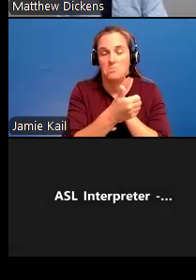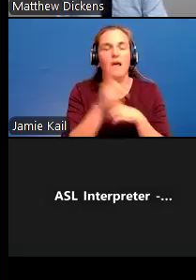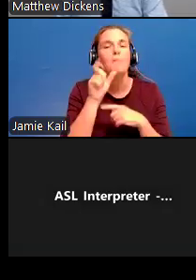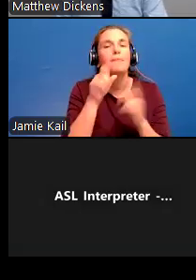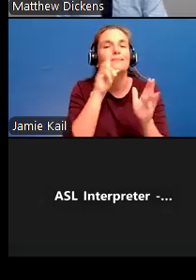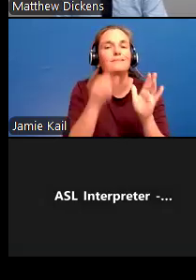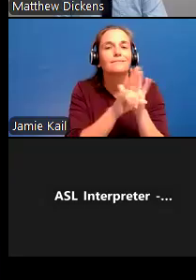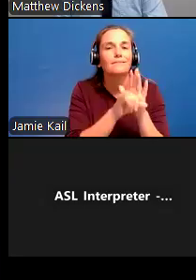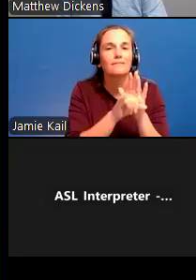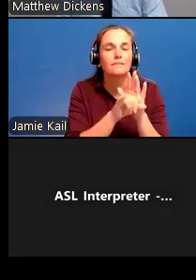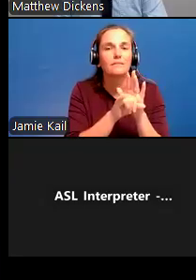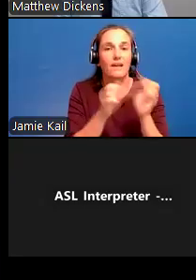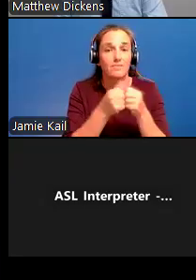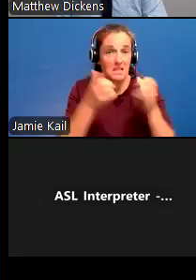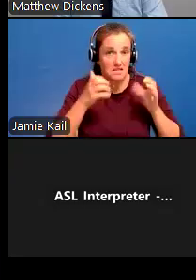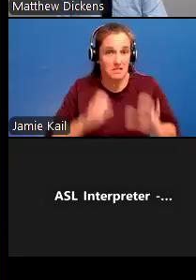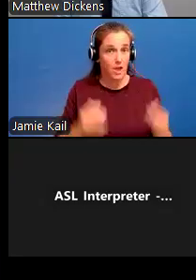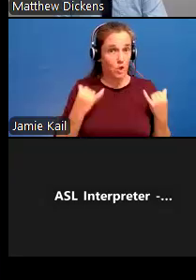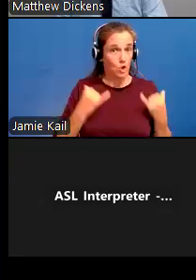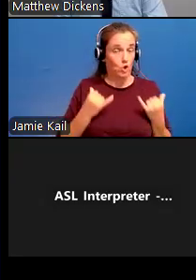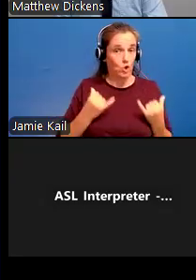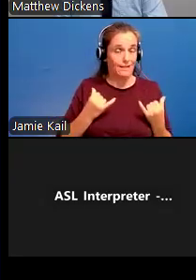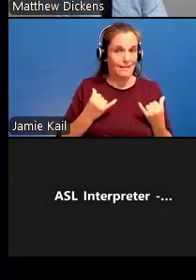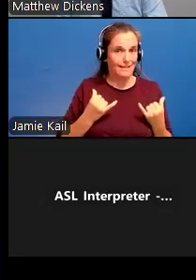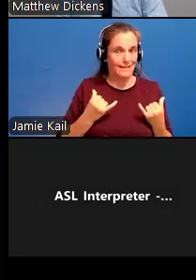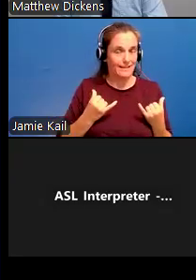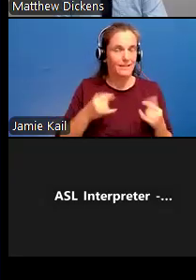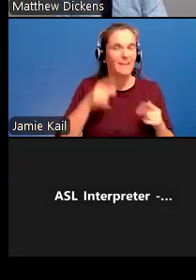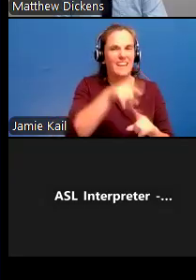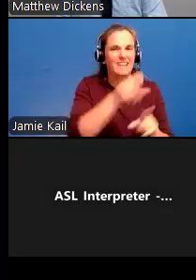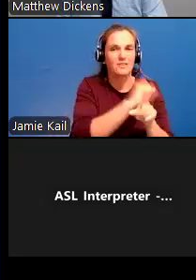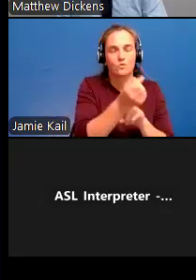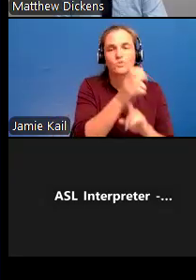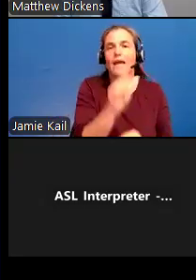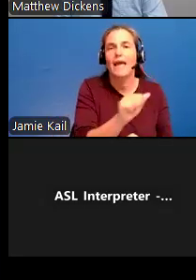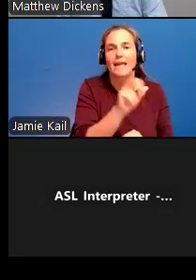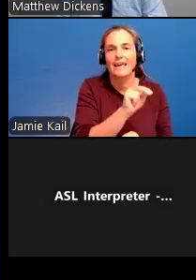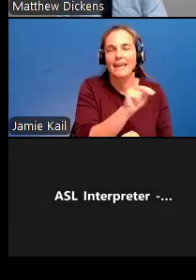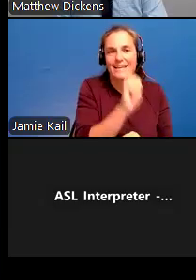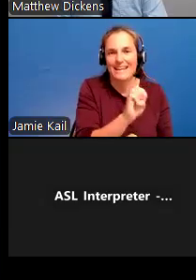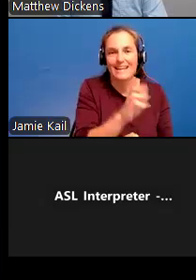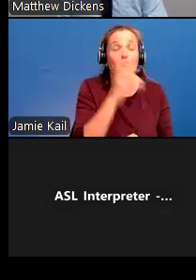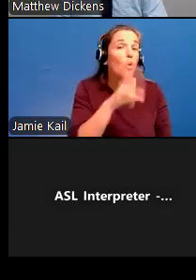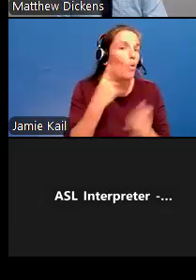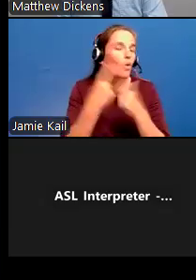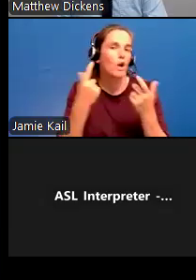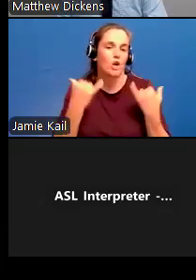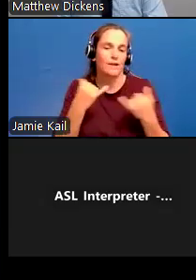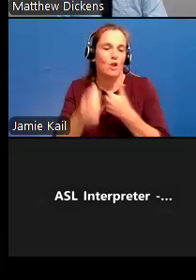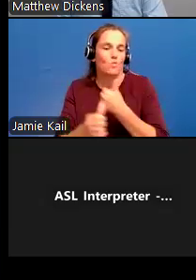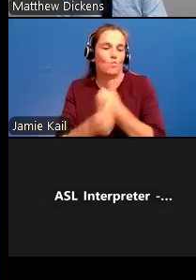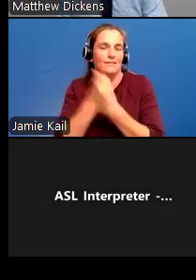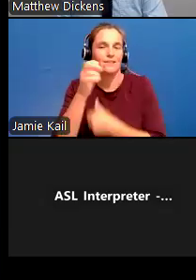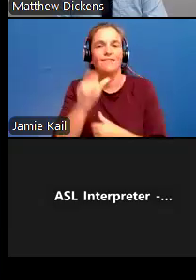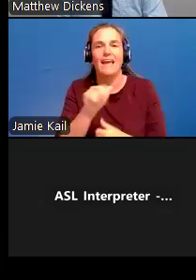identify that the client is currently in a state of A&E or is at risk of being of A&E in the